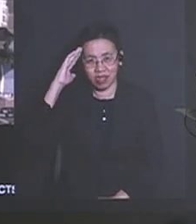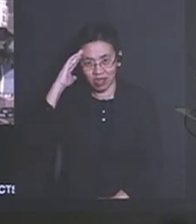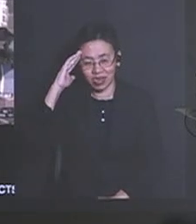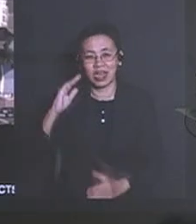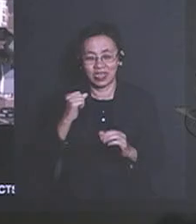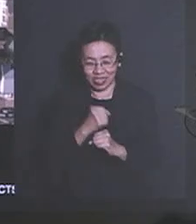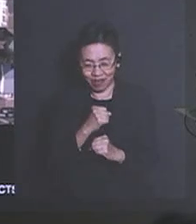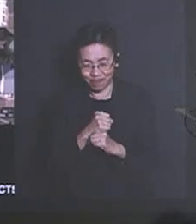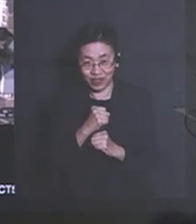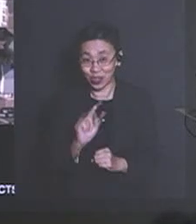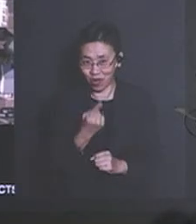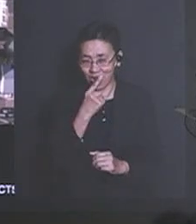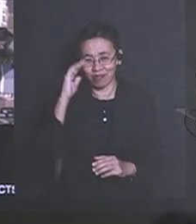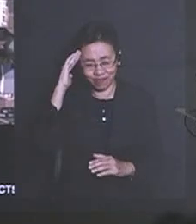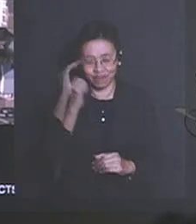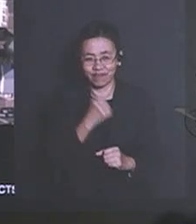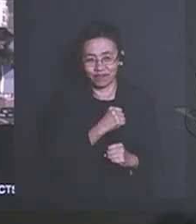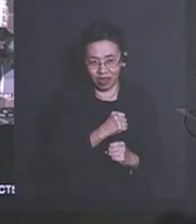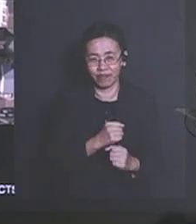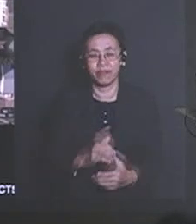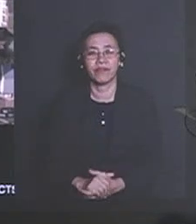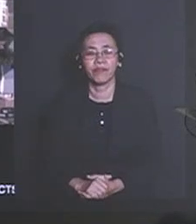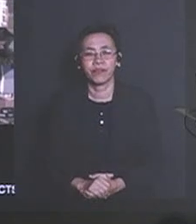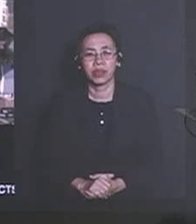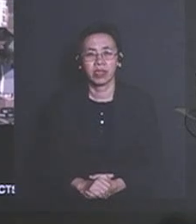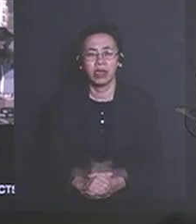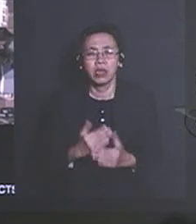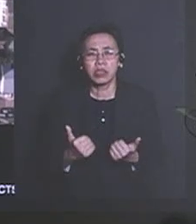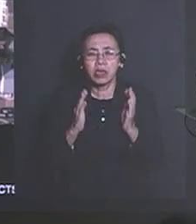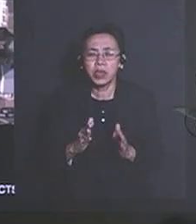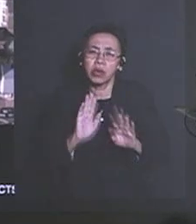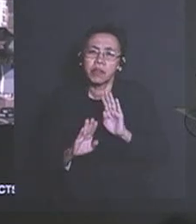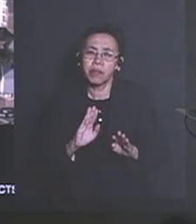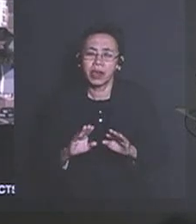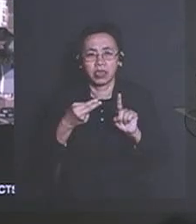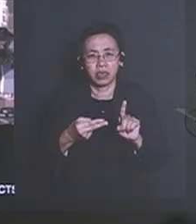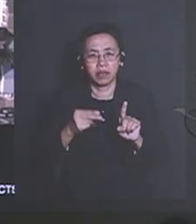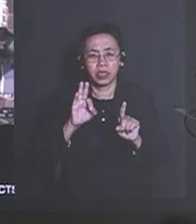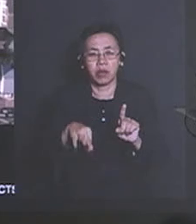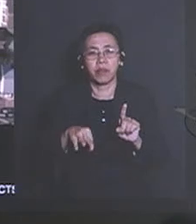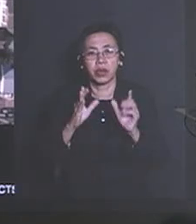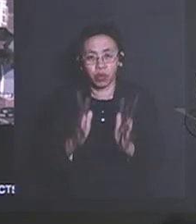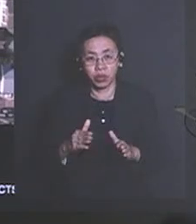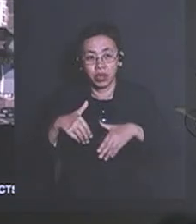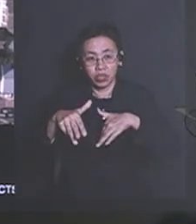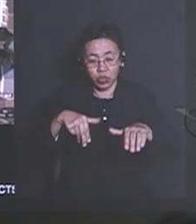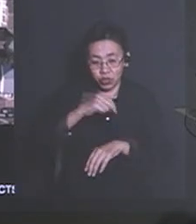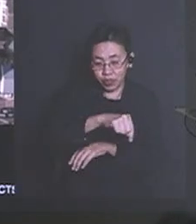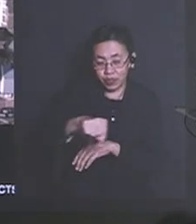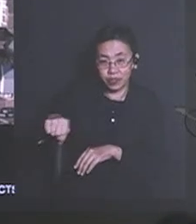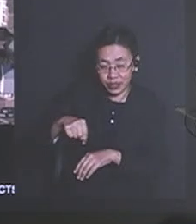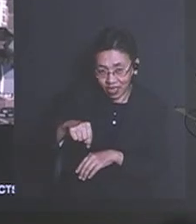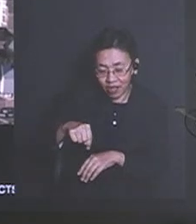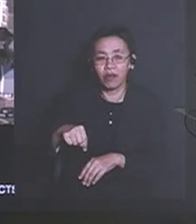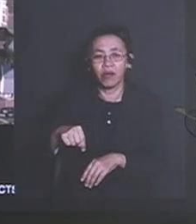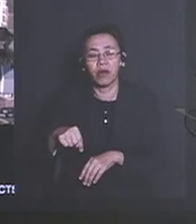Today, there are around 19,000 people living in this community, and the community has divided into 32